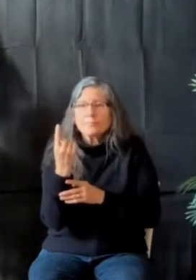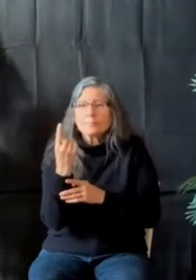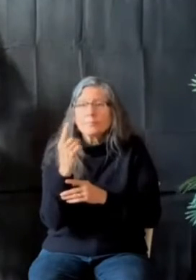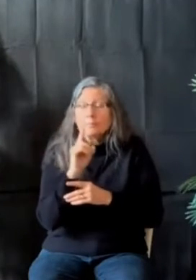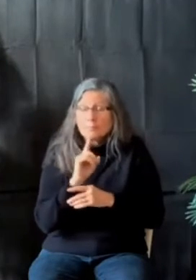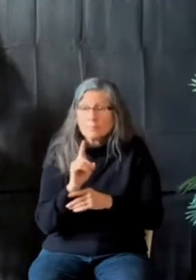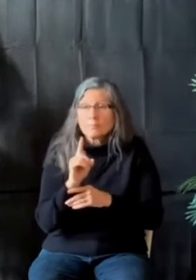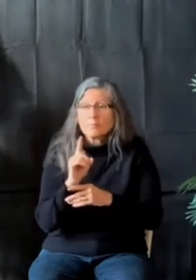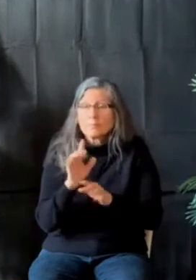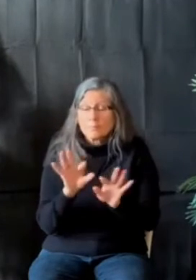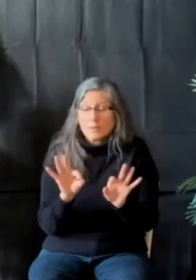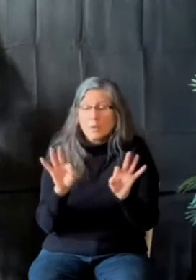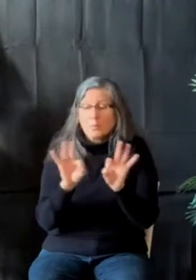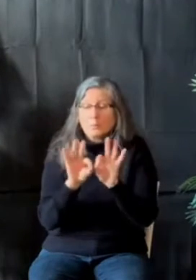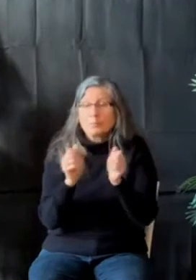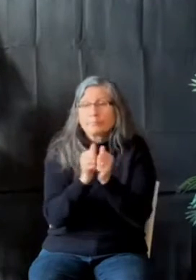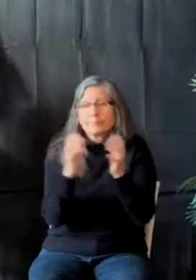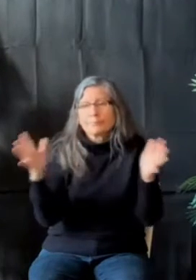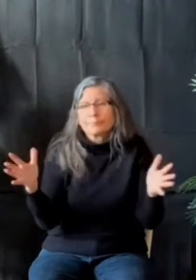be worthless.